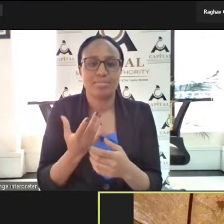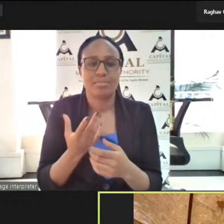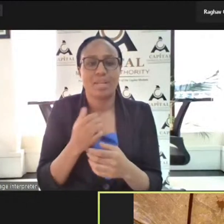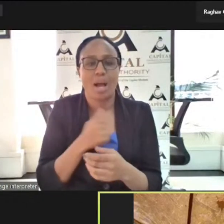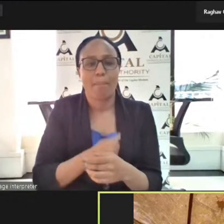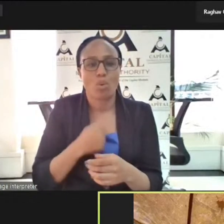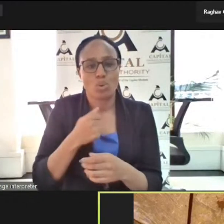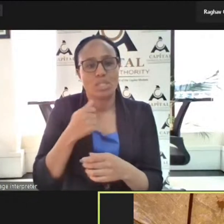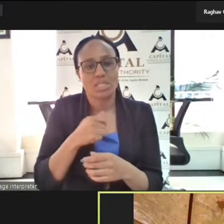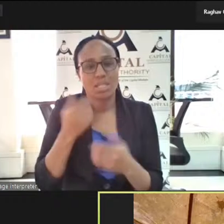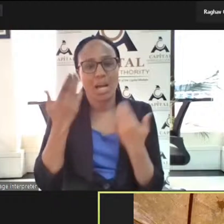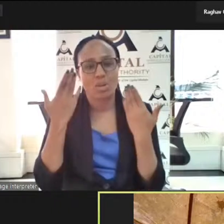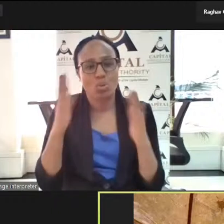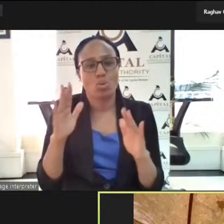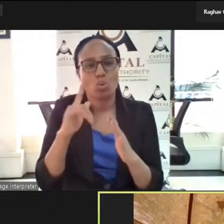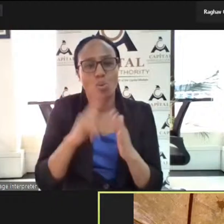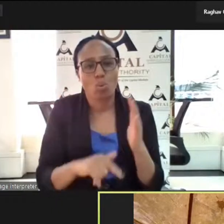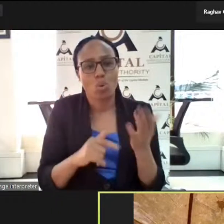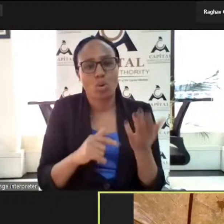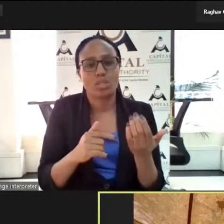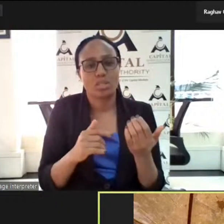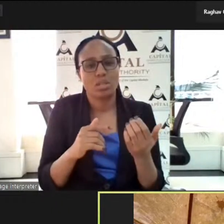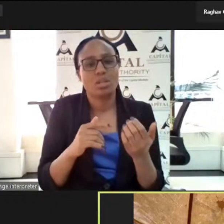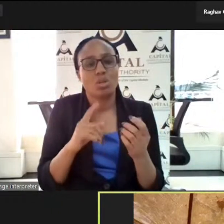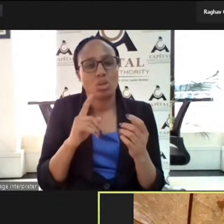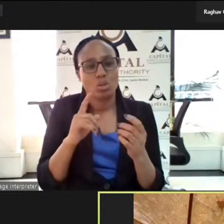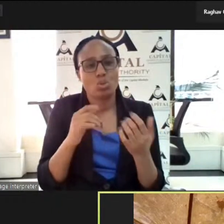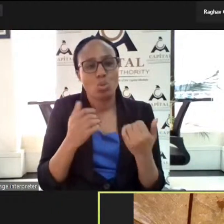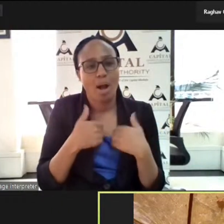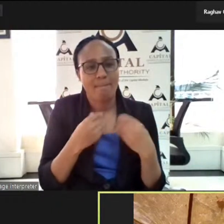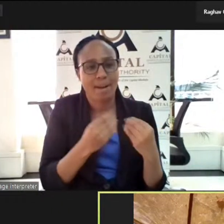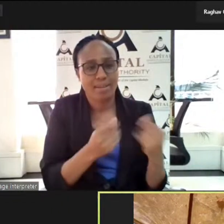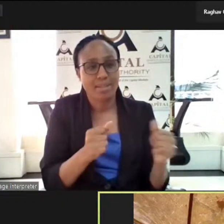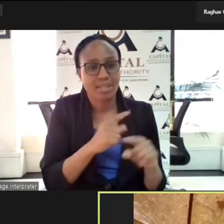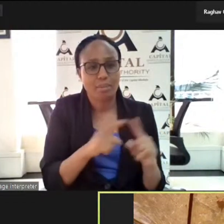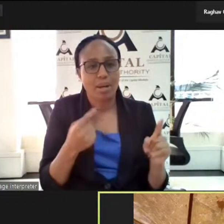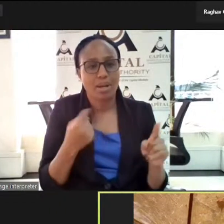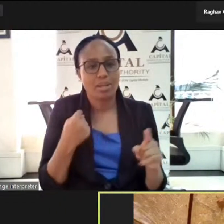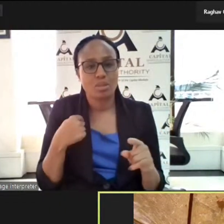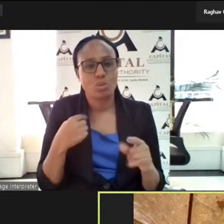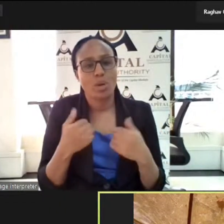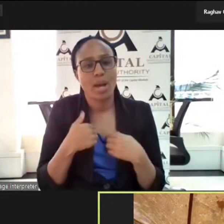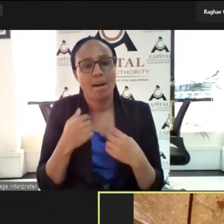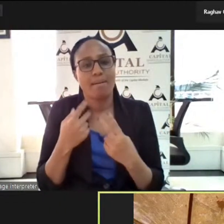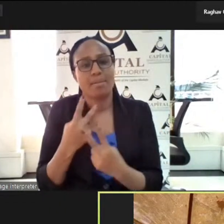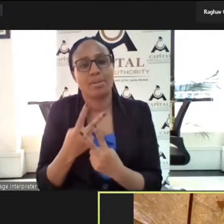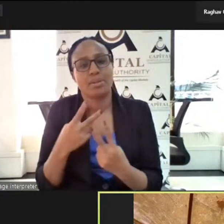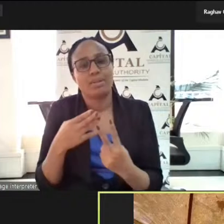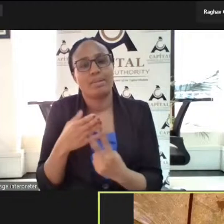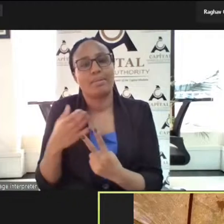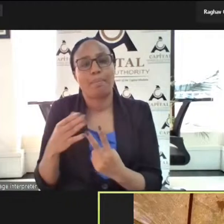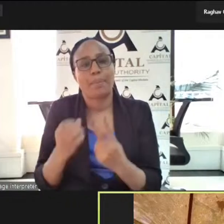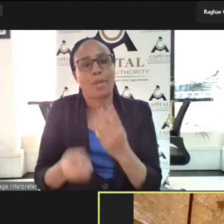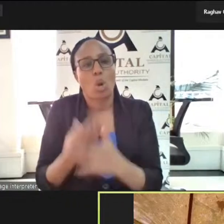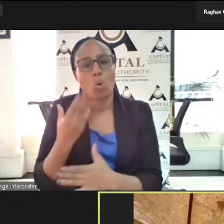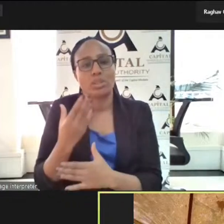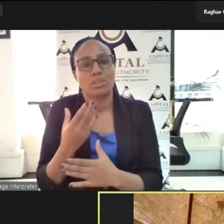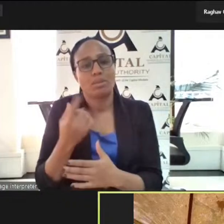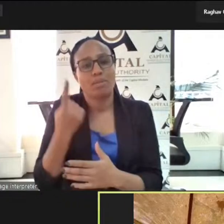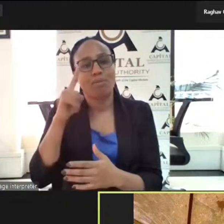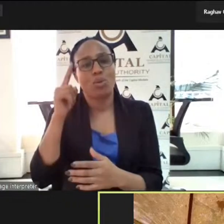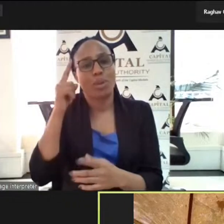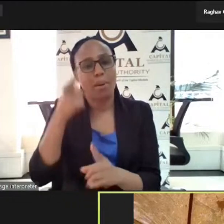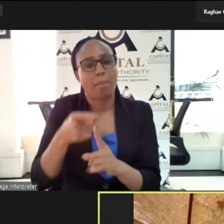as I don't know what all he might have addressed, but there are two REITs that Acorn launched. I think for the purpose of